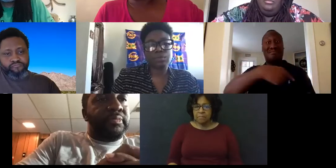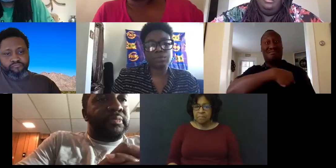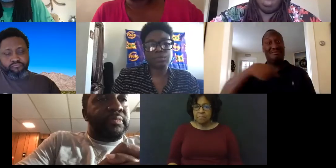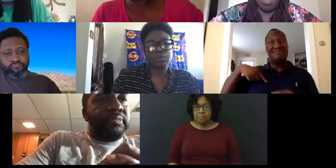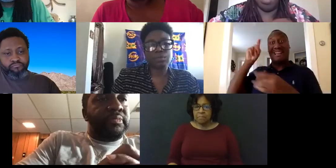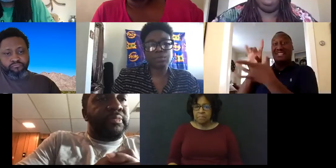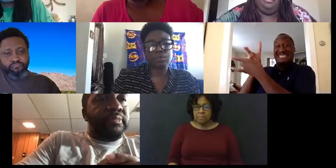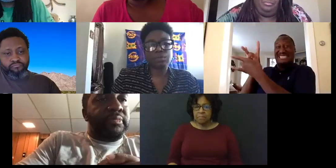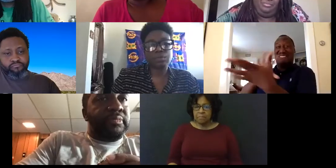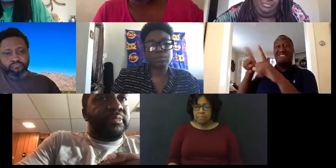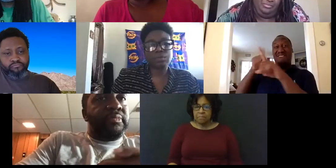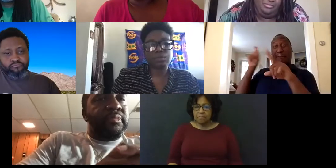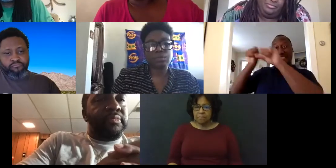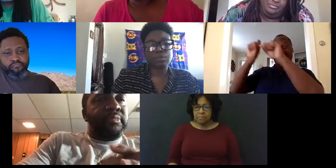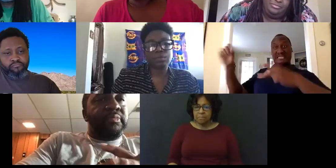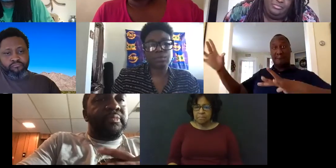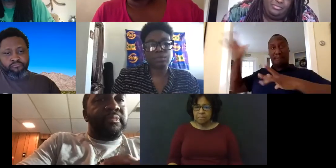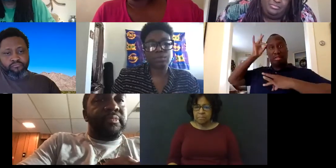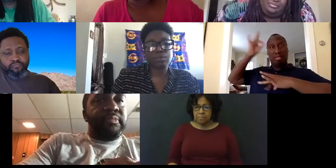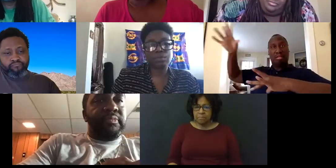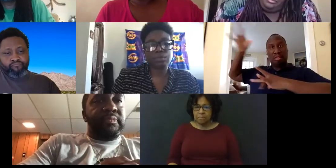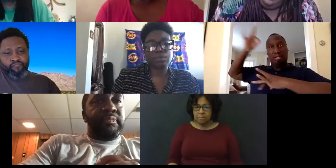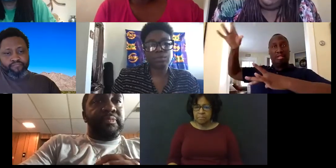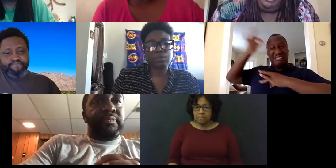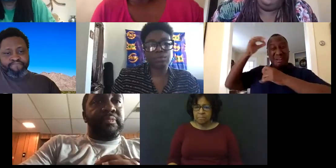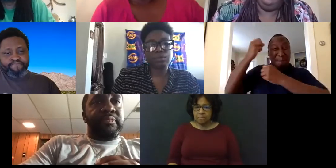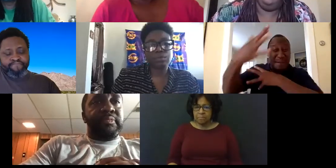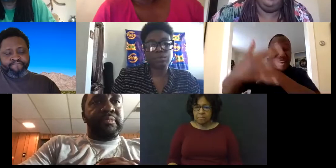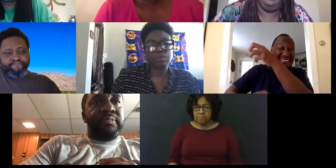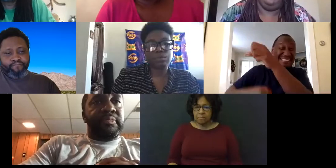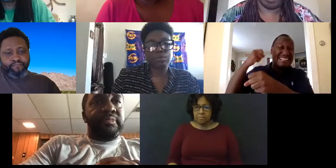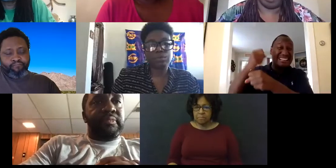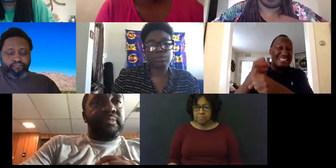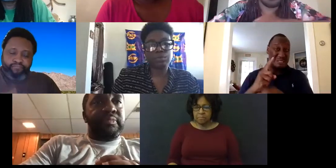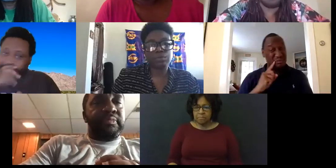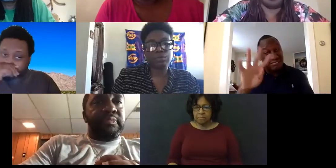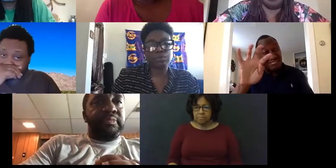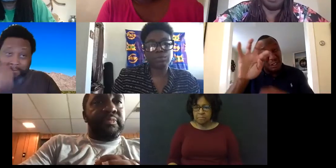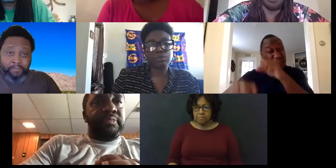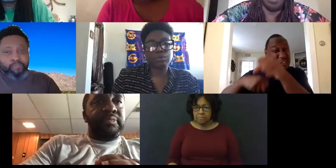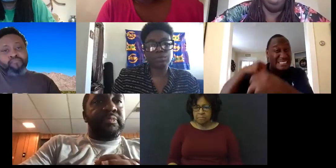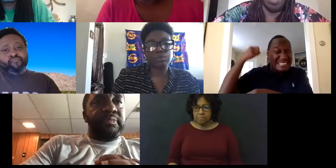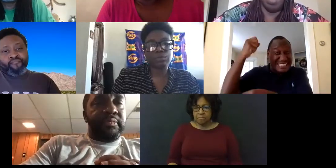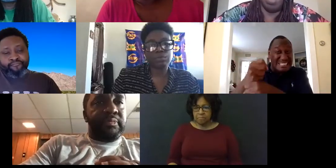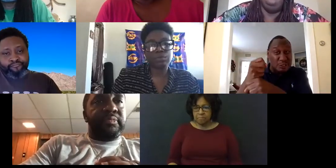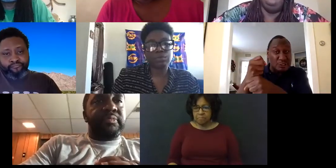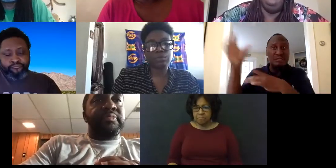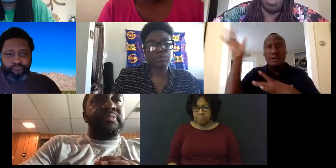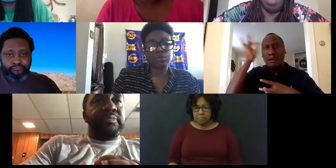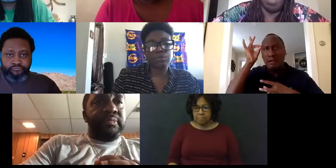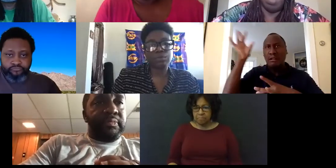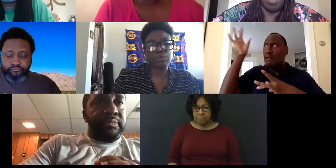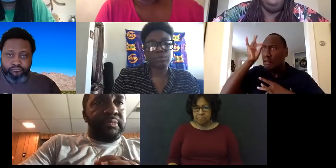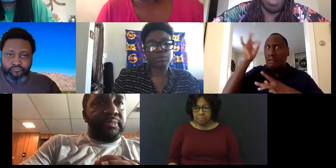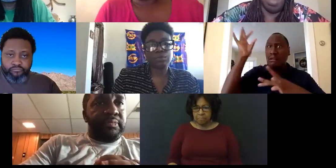work together. And that means we have to get away from the systemic ideas. You know,